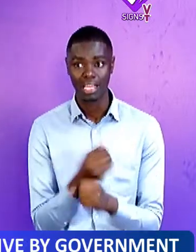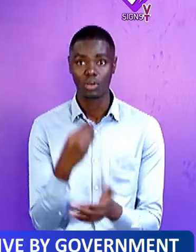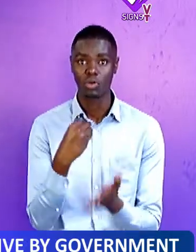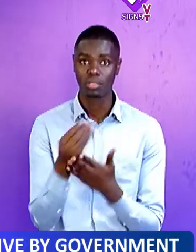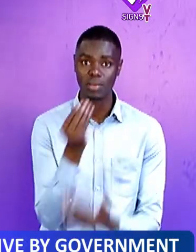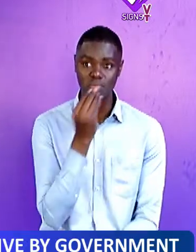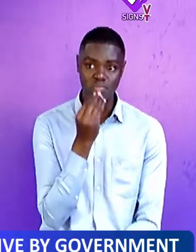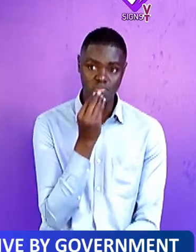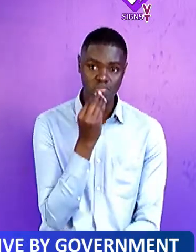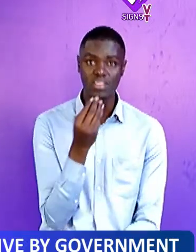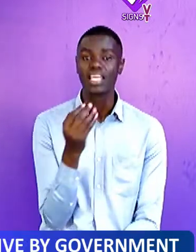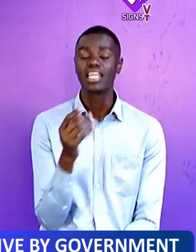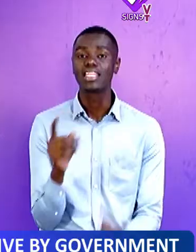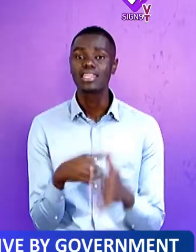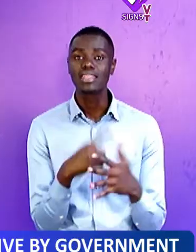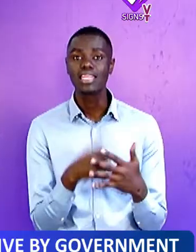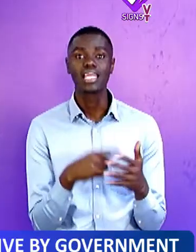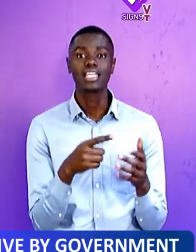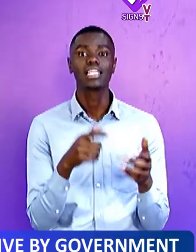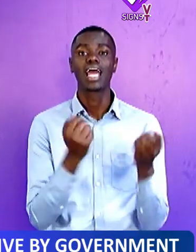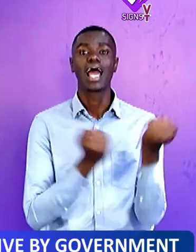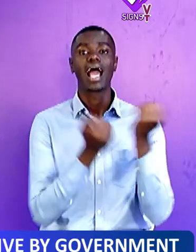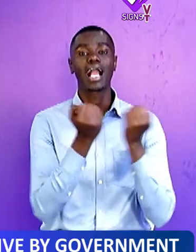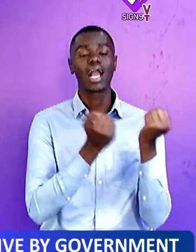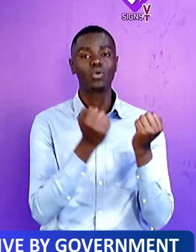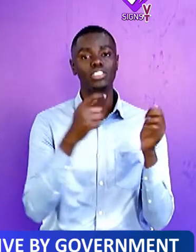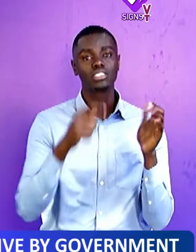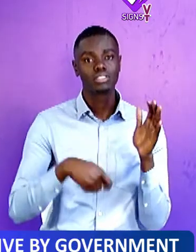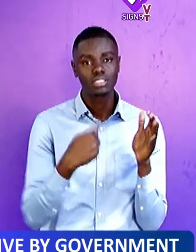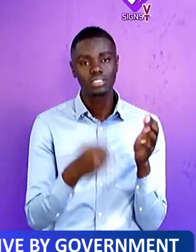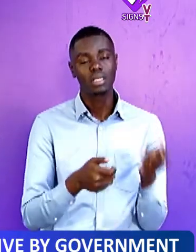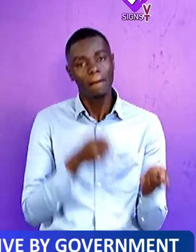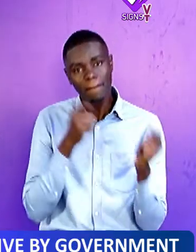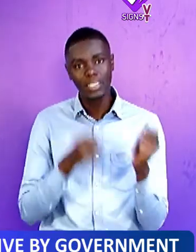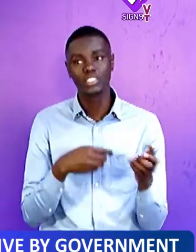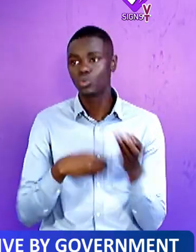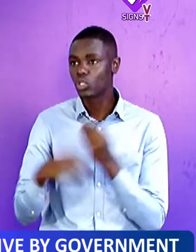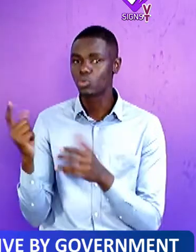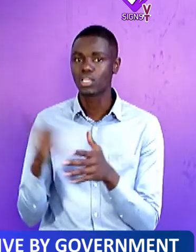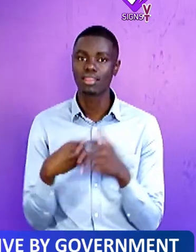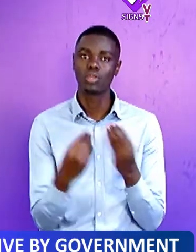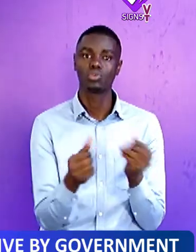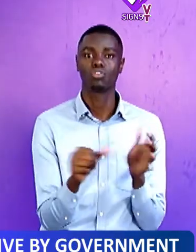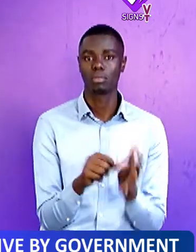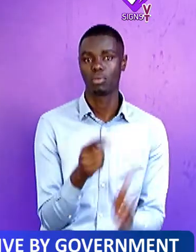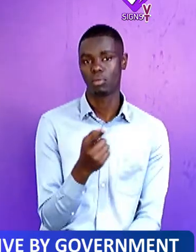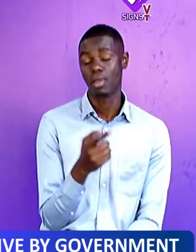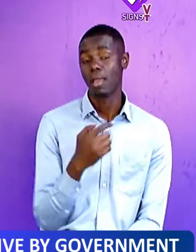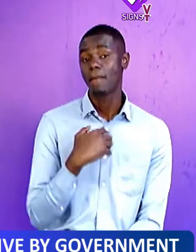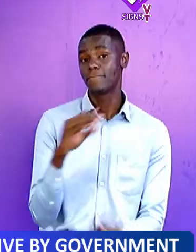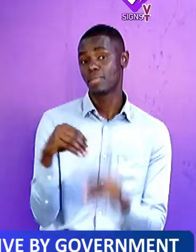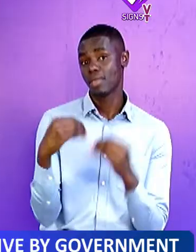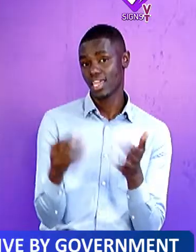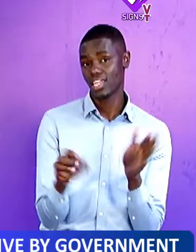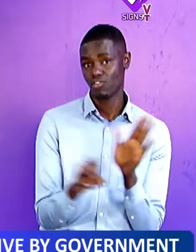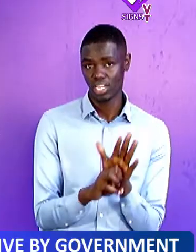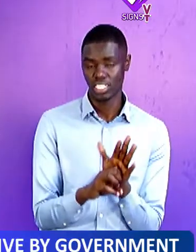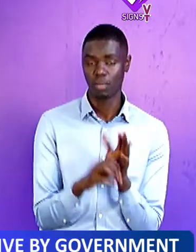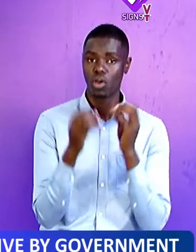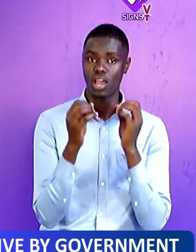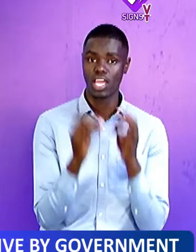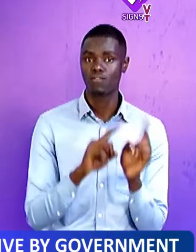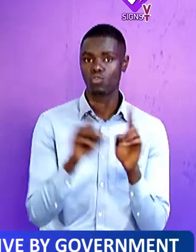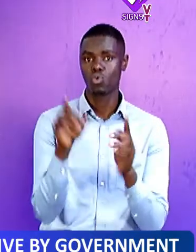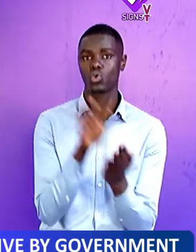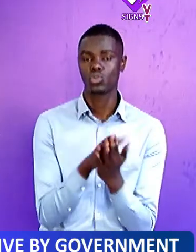that car wash machine that you're given to deal with that problem. Yes. Alan, let me give you a scenario. Suppose you go to the